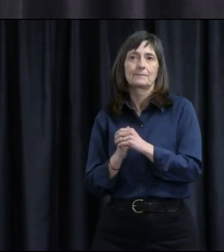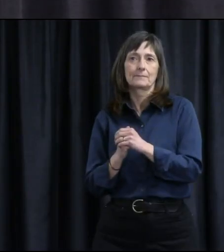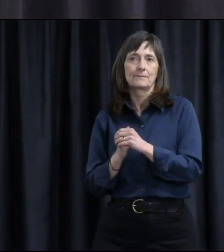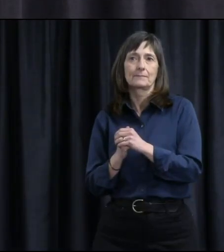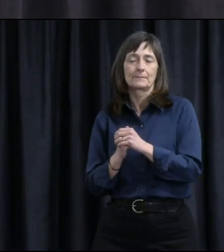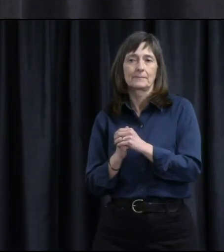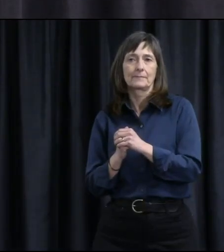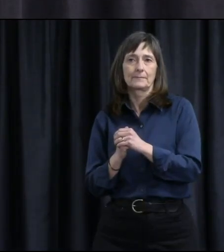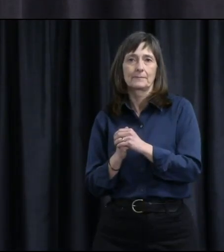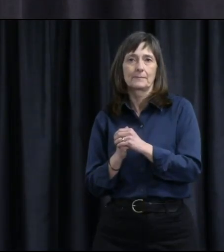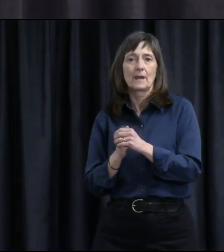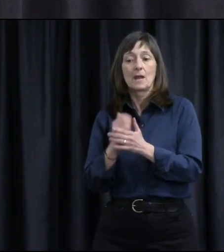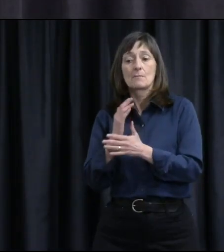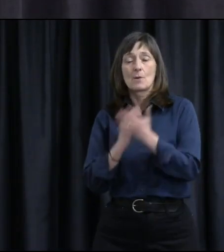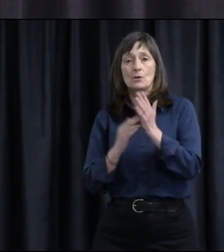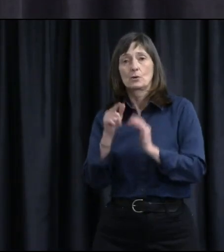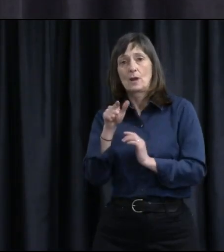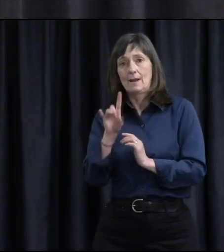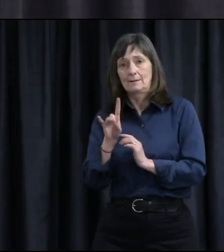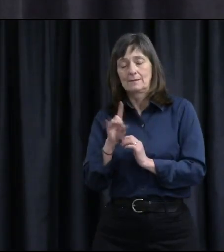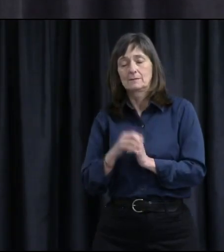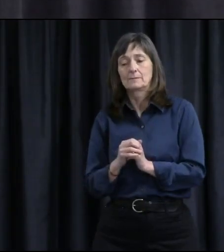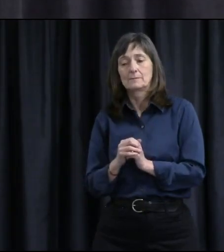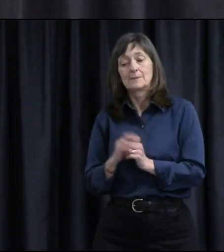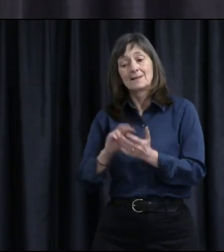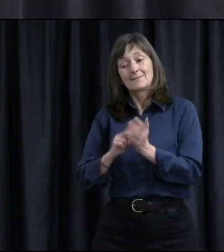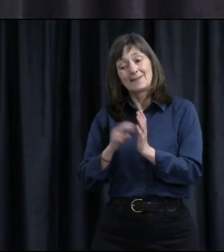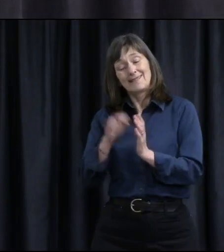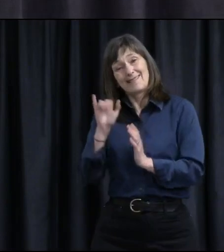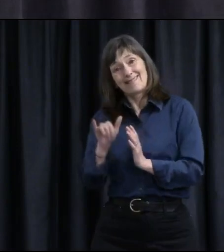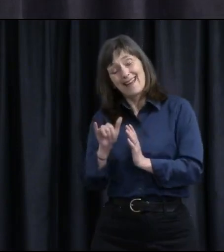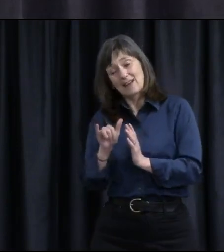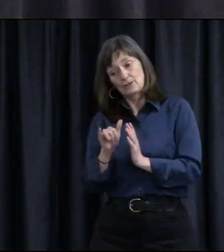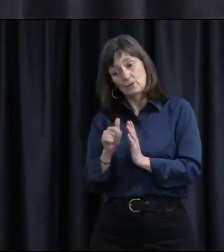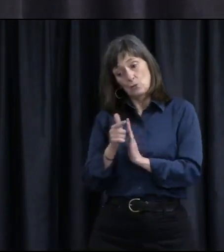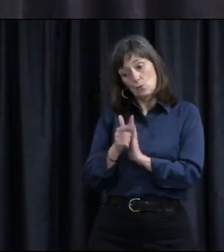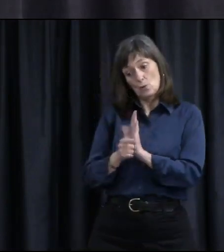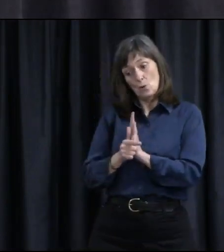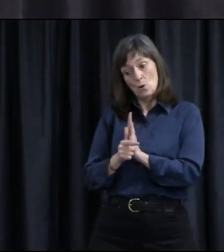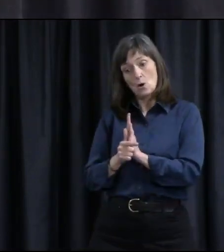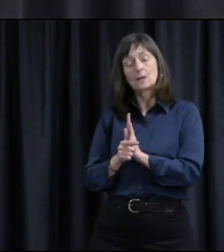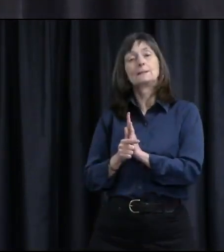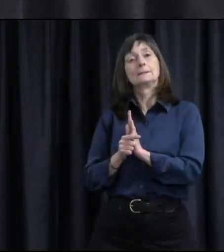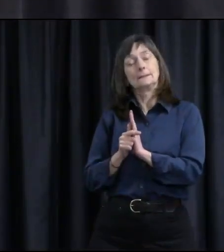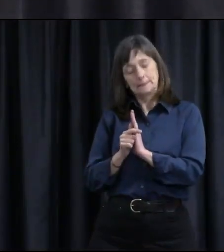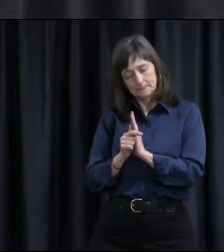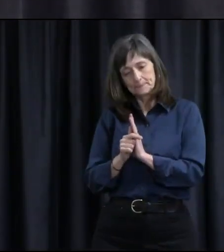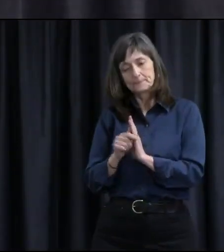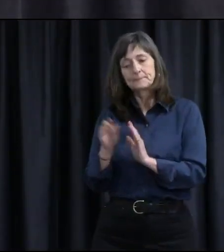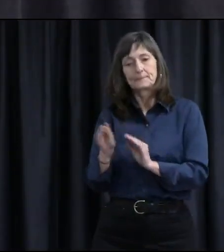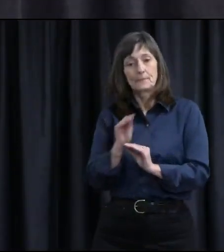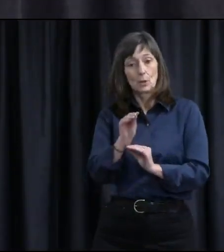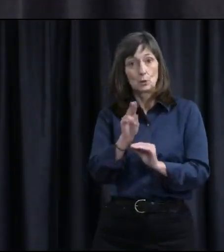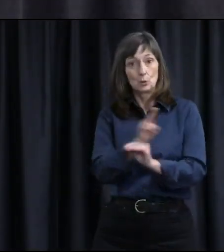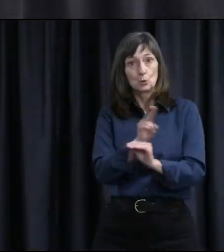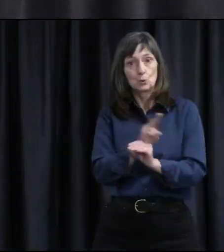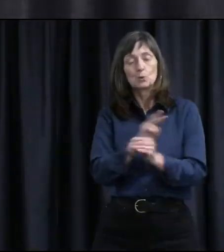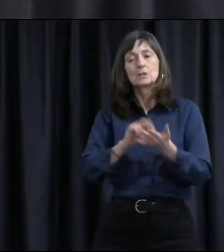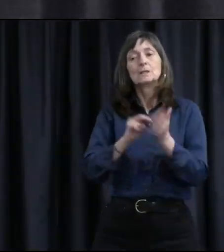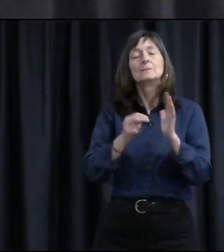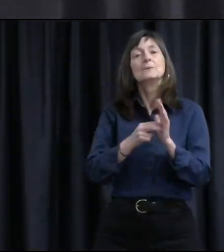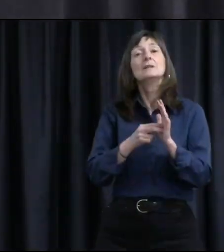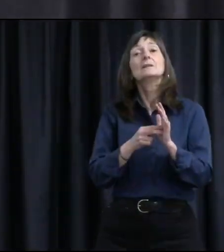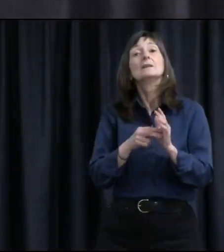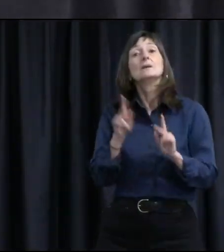would restrict, put in place measures that would restrict people from traveling to and from our